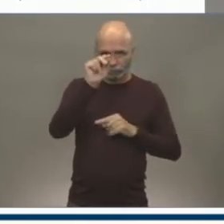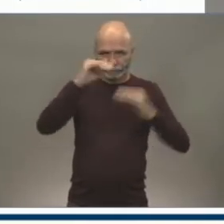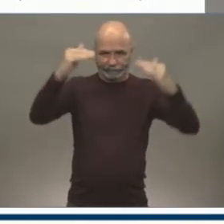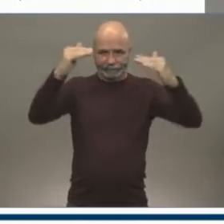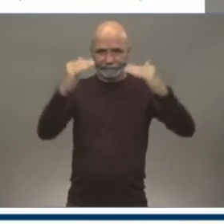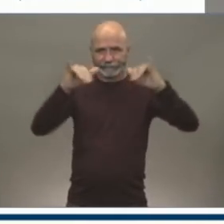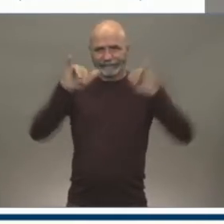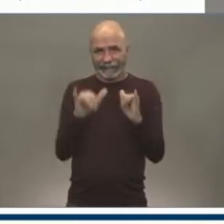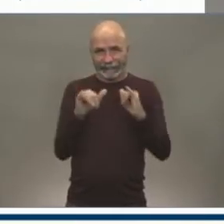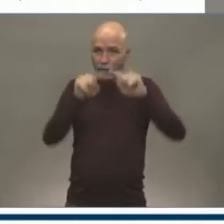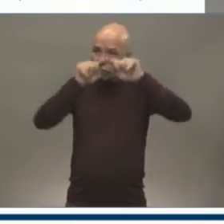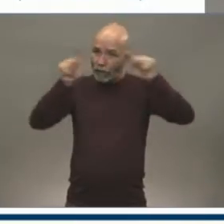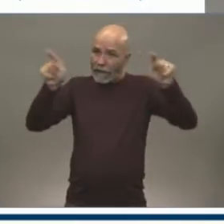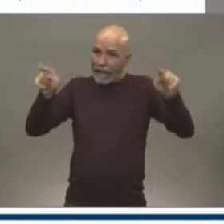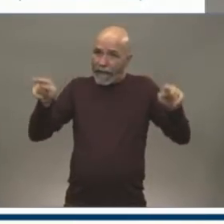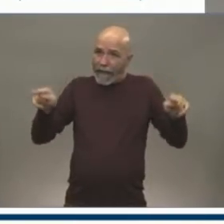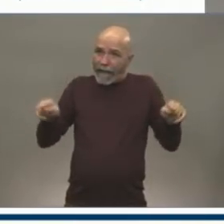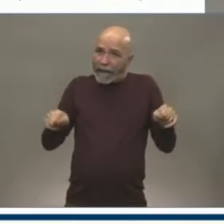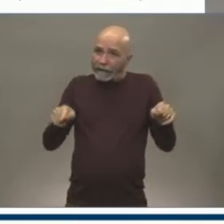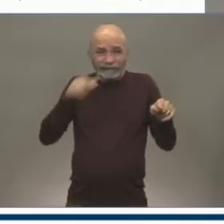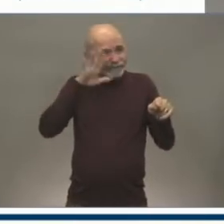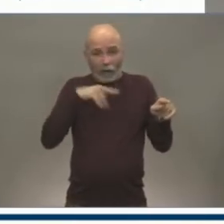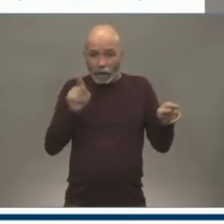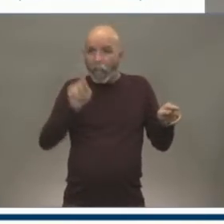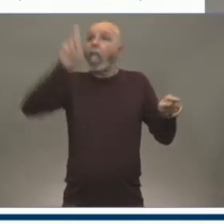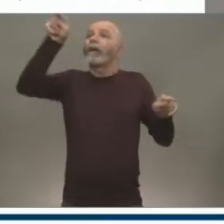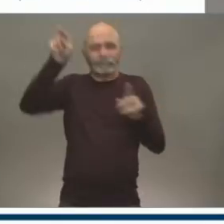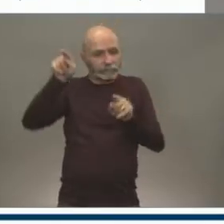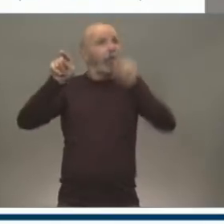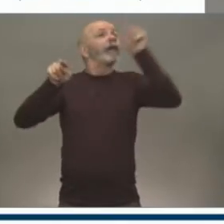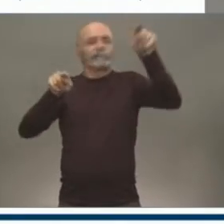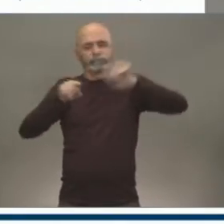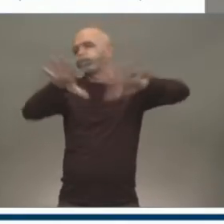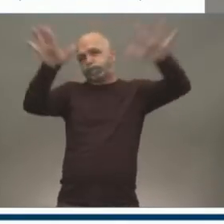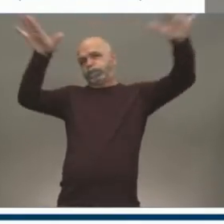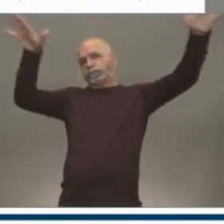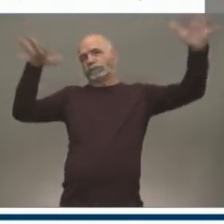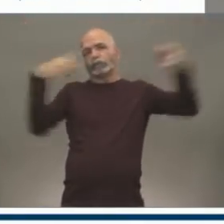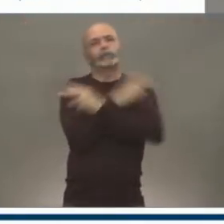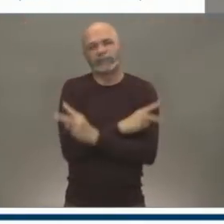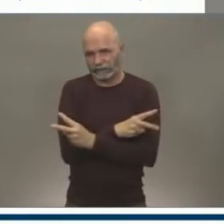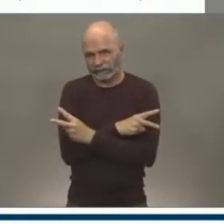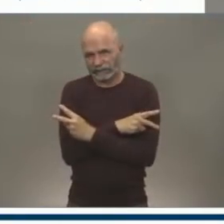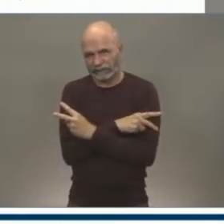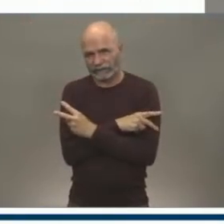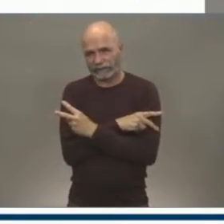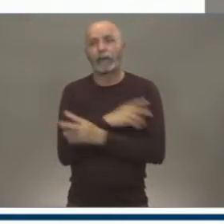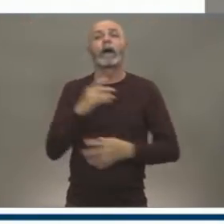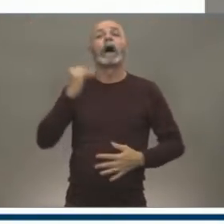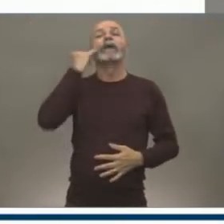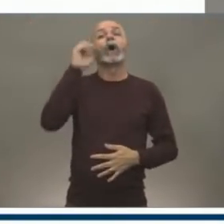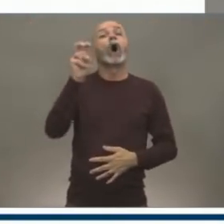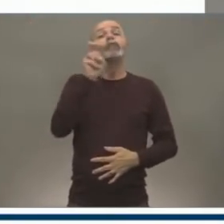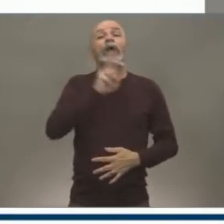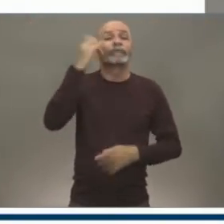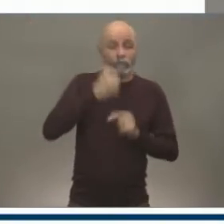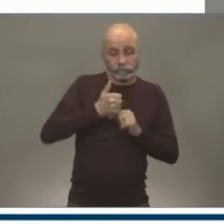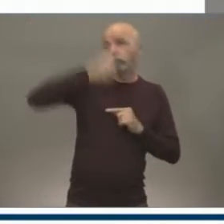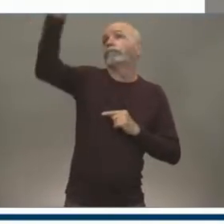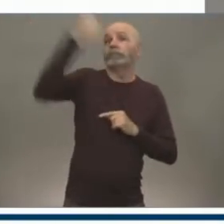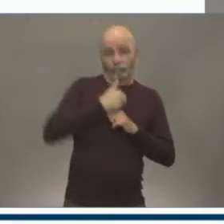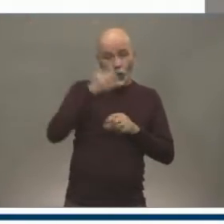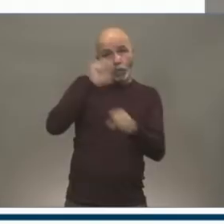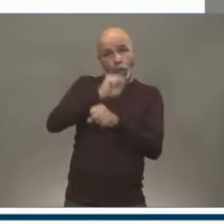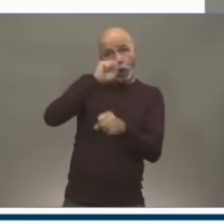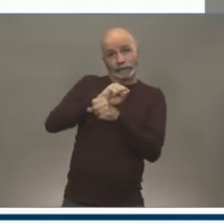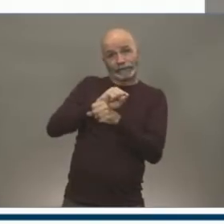geography and don't give it a chance to spread beyond. So travel for work is essential, travel for school is essential, travel for medical